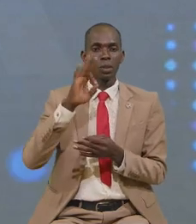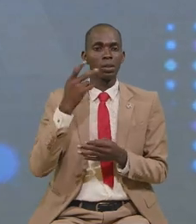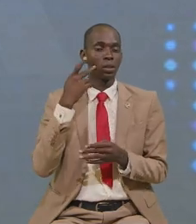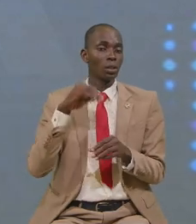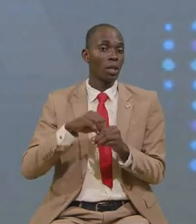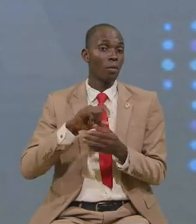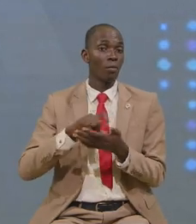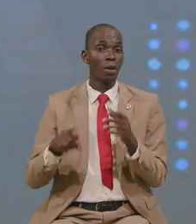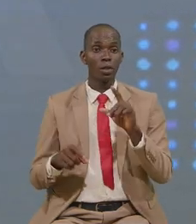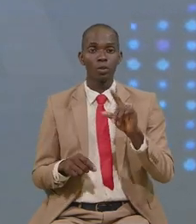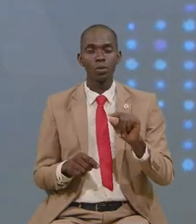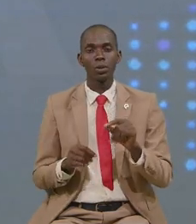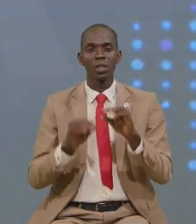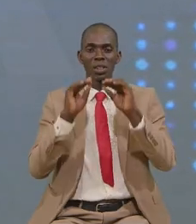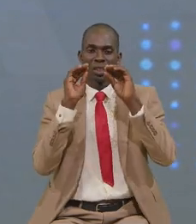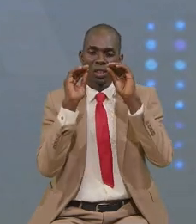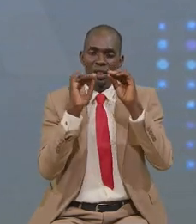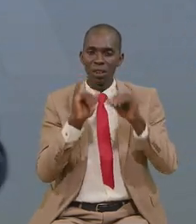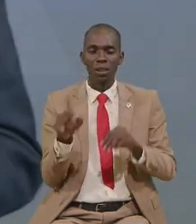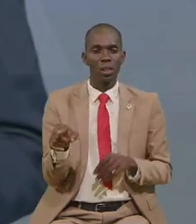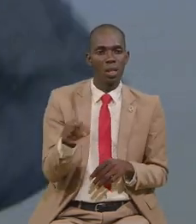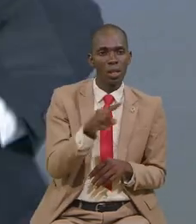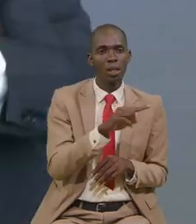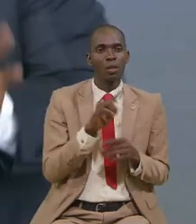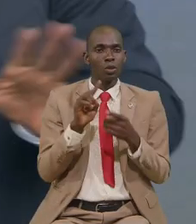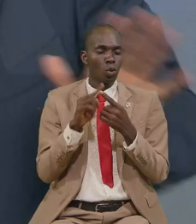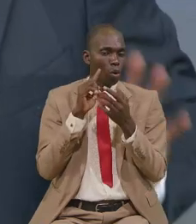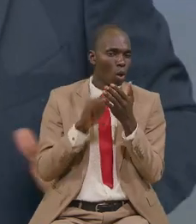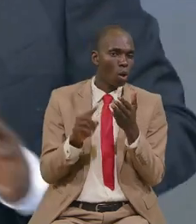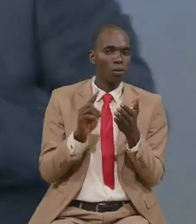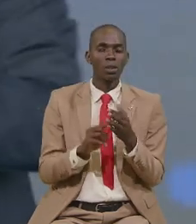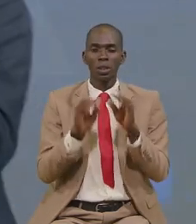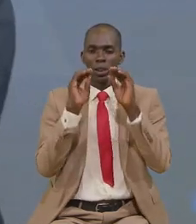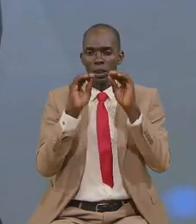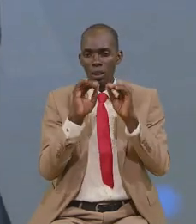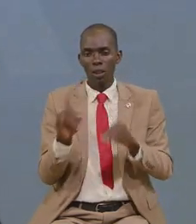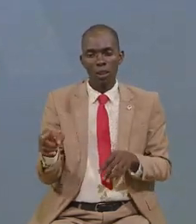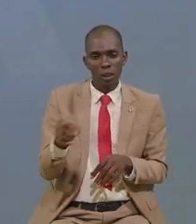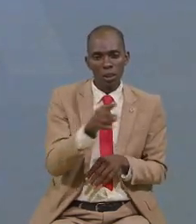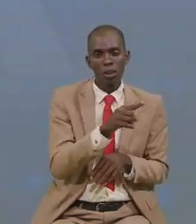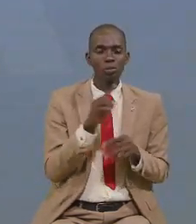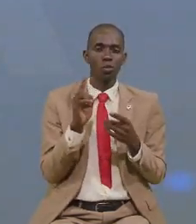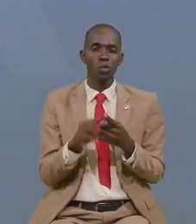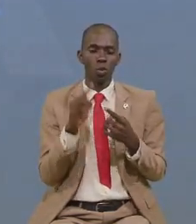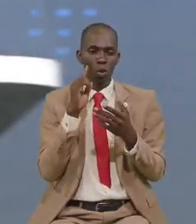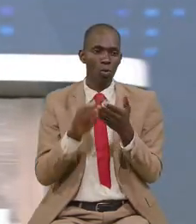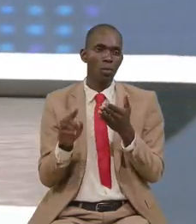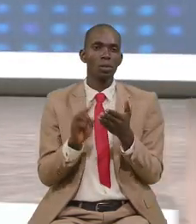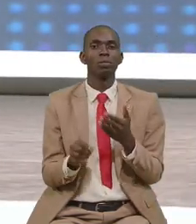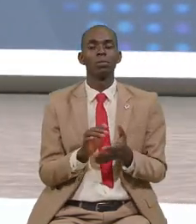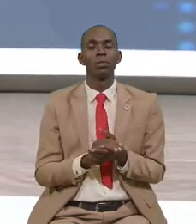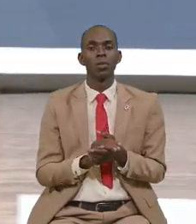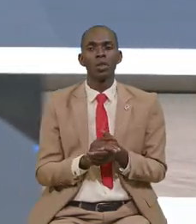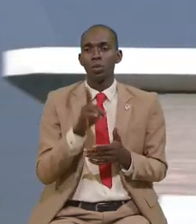20, teaching them to observe, teaching them to observe. You